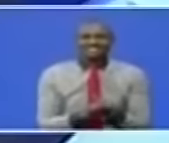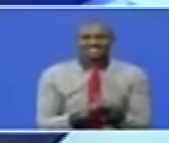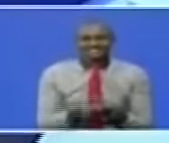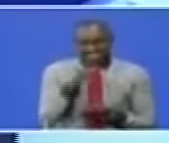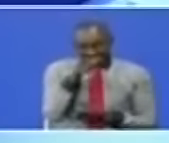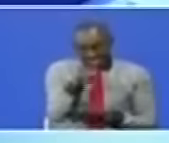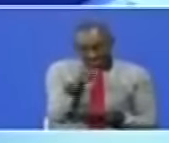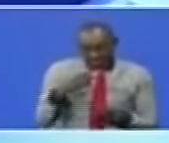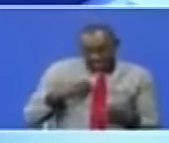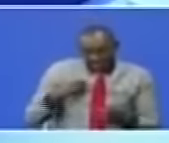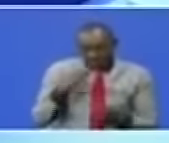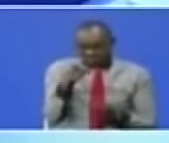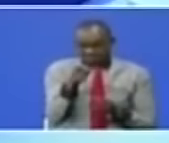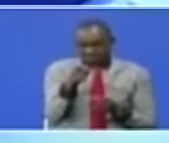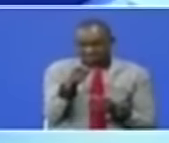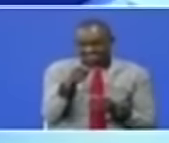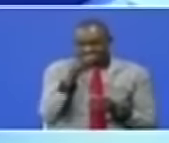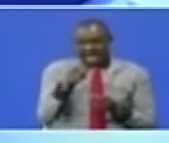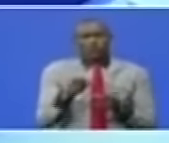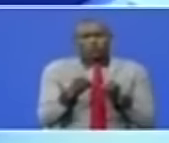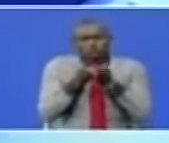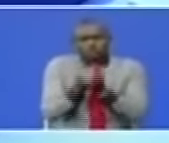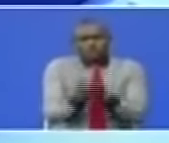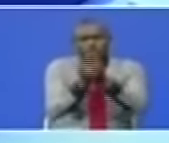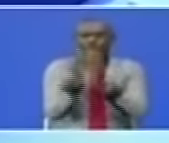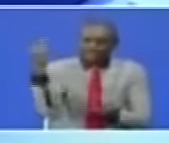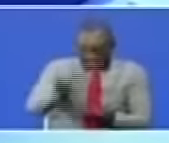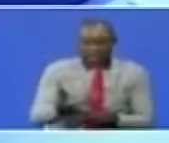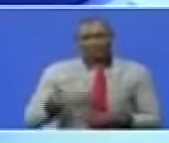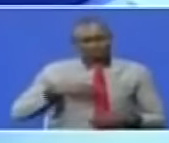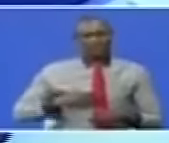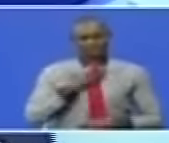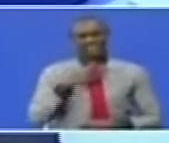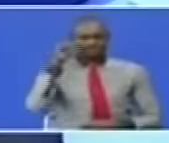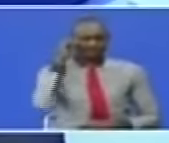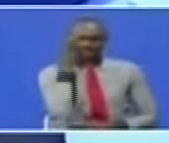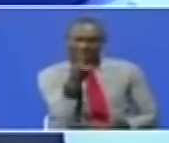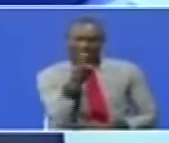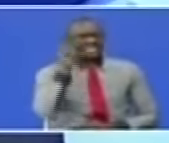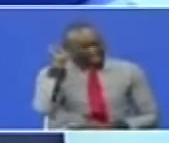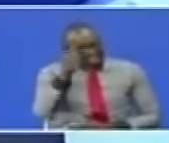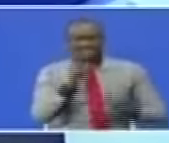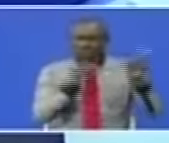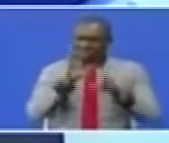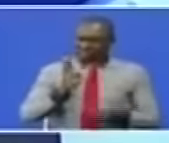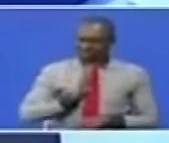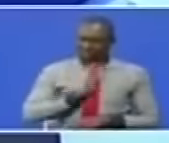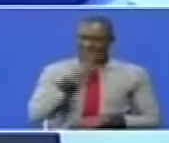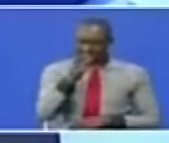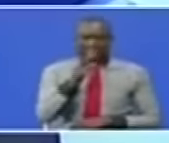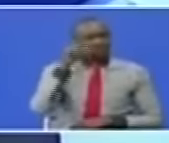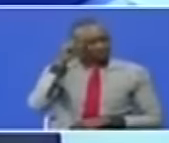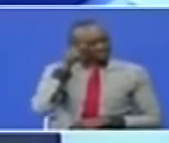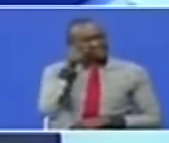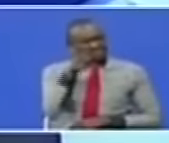Cruise tourism is making a comeback to the country in the coastal towns of Mombasa County. According to the Kenya Tourism Board, cruise tourism has